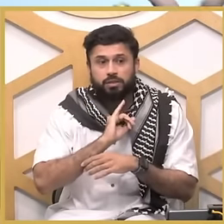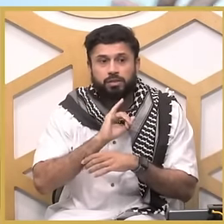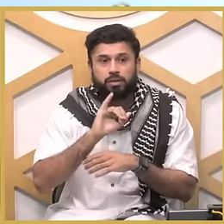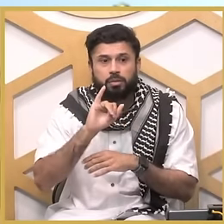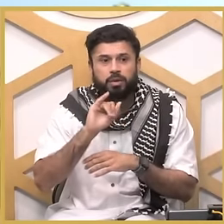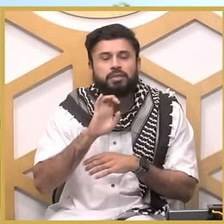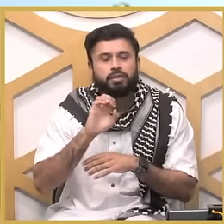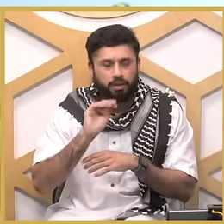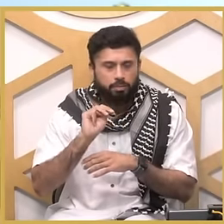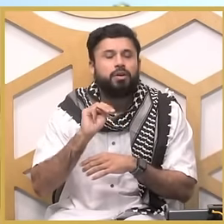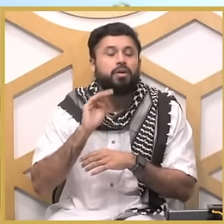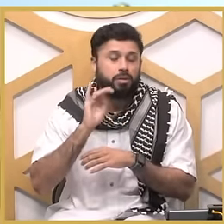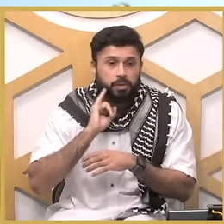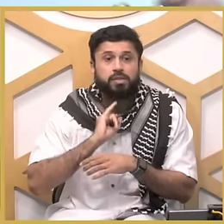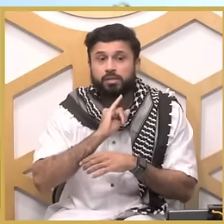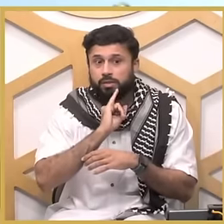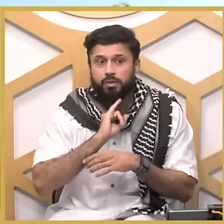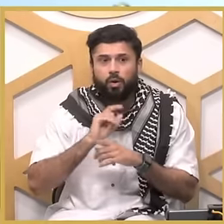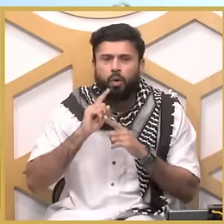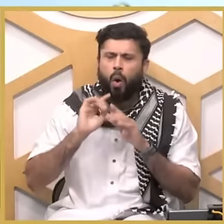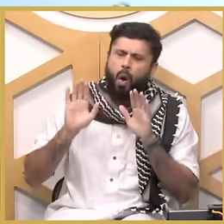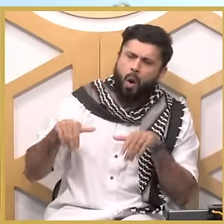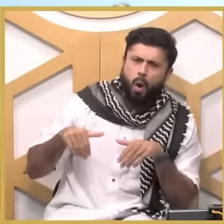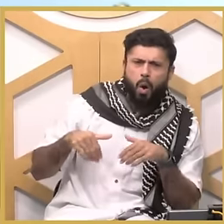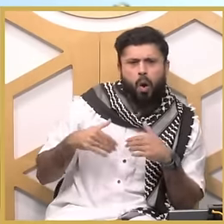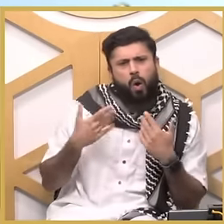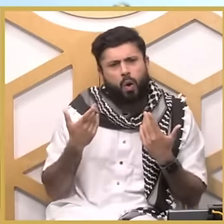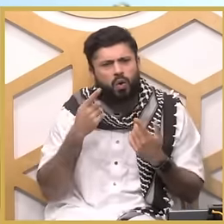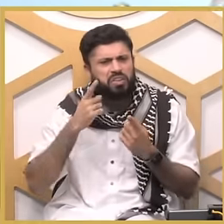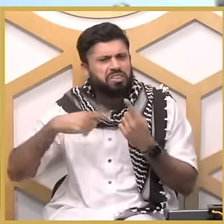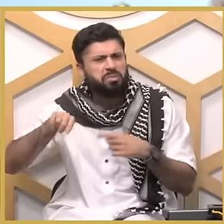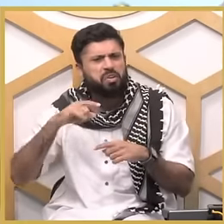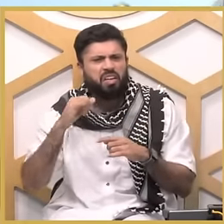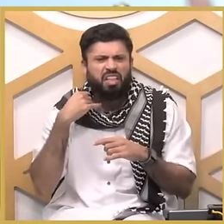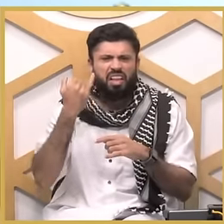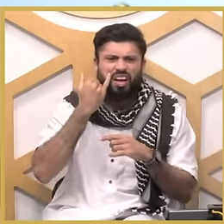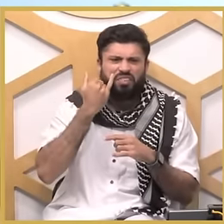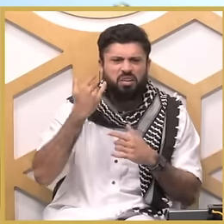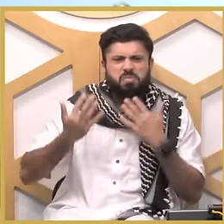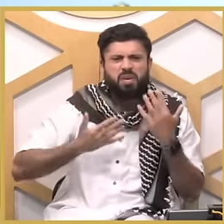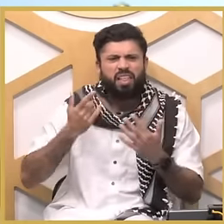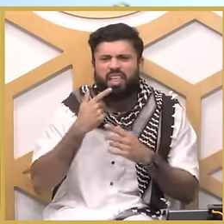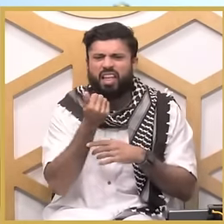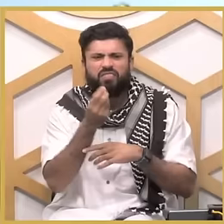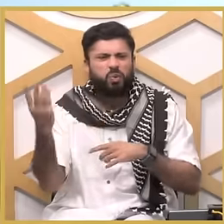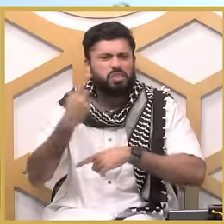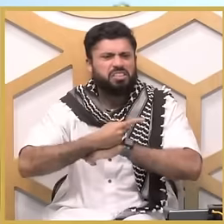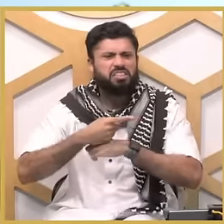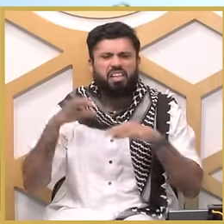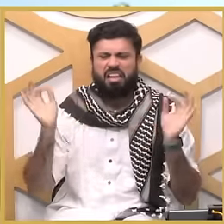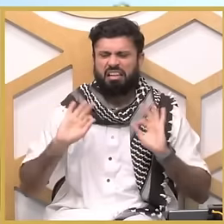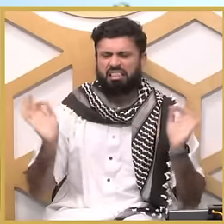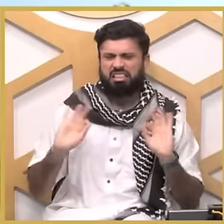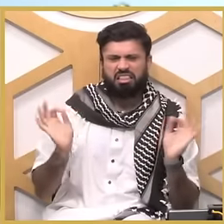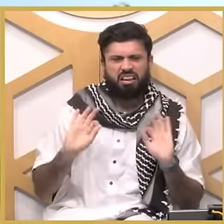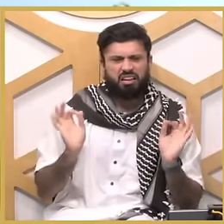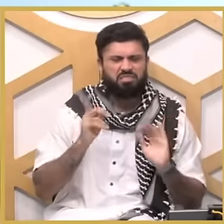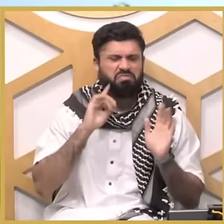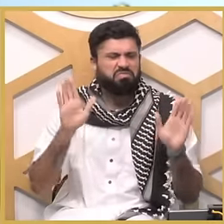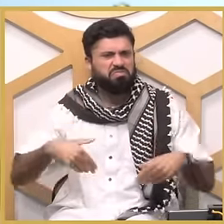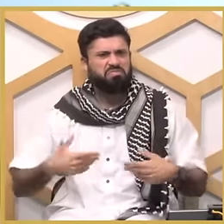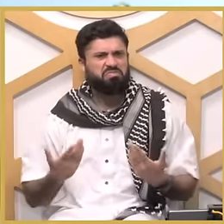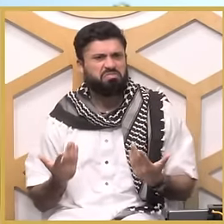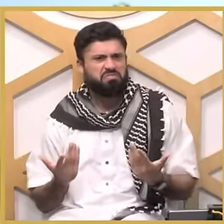would say it that way. But here's something that you'll say that means practically, functionally the same thing. Yeah, I'm a Muslim, but you know, I'm not all